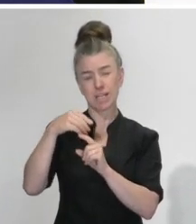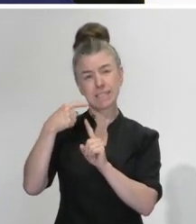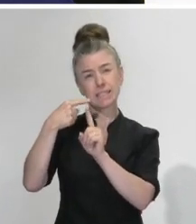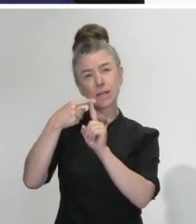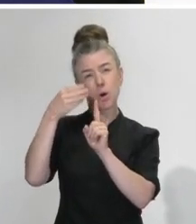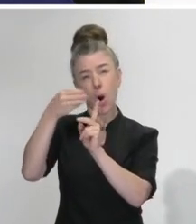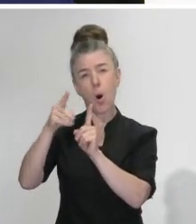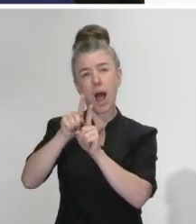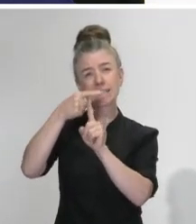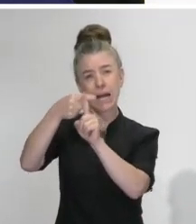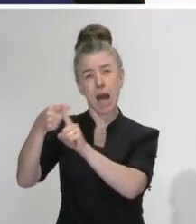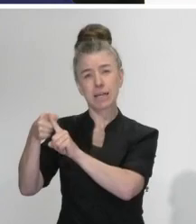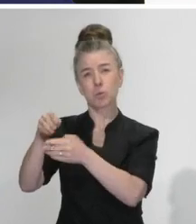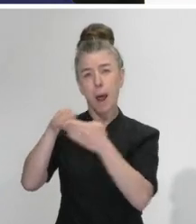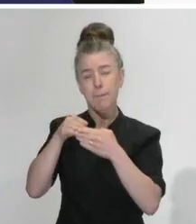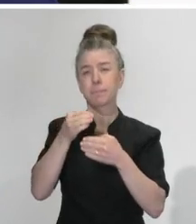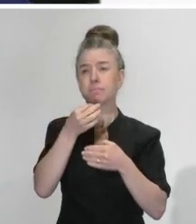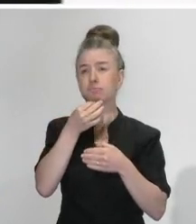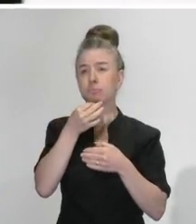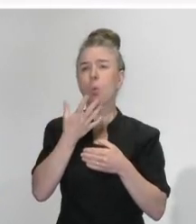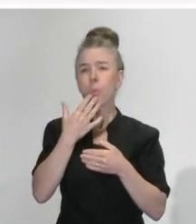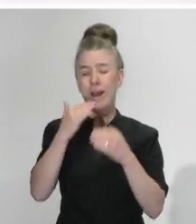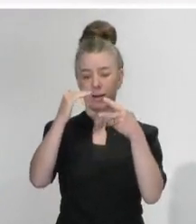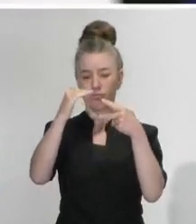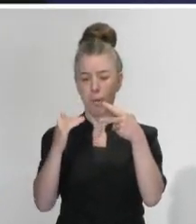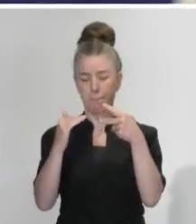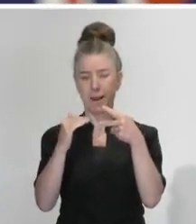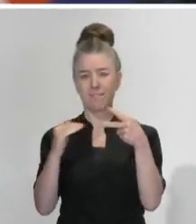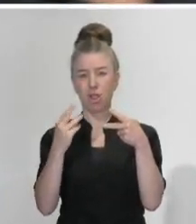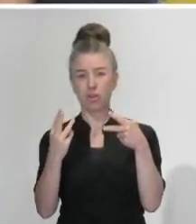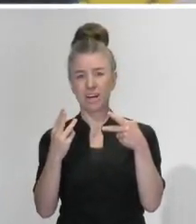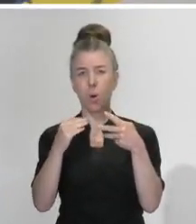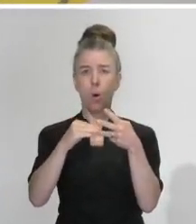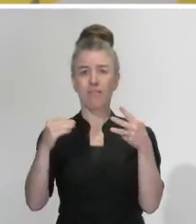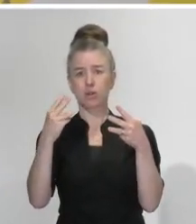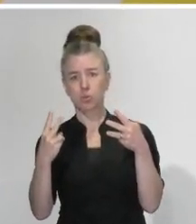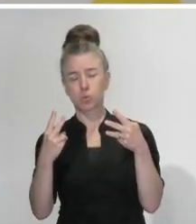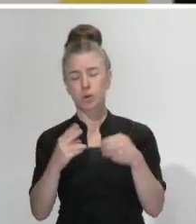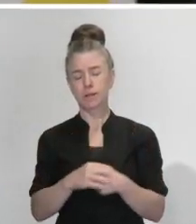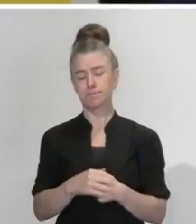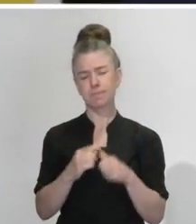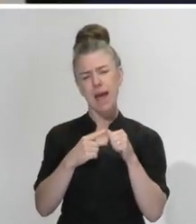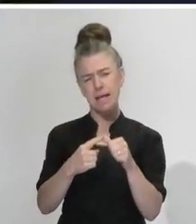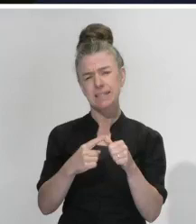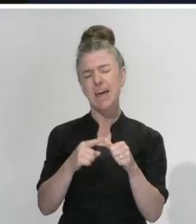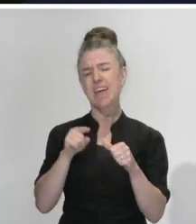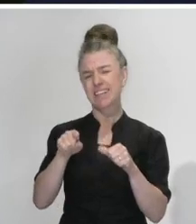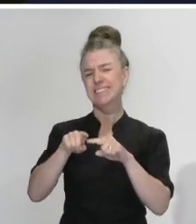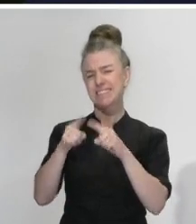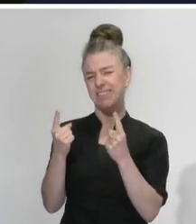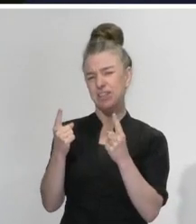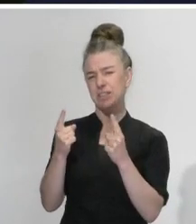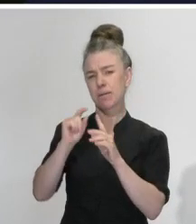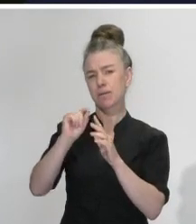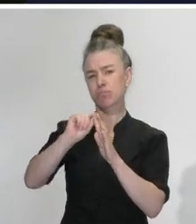step back from level 4? So I think that's a separate piece of work that's being developed, is around that. How